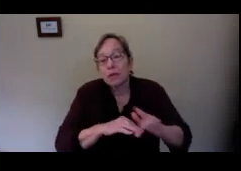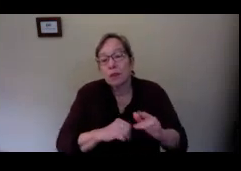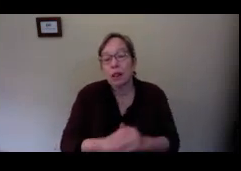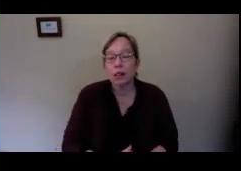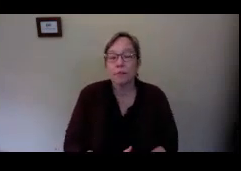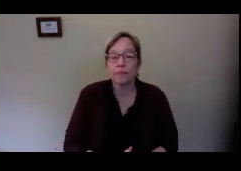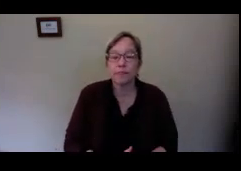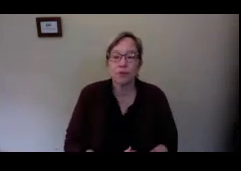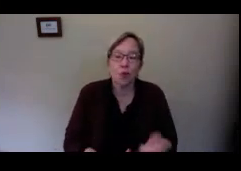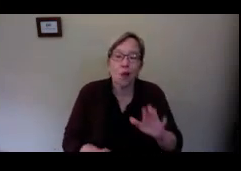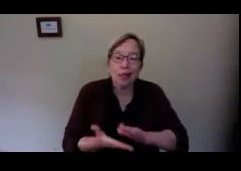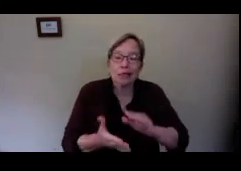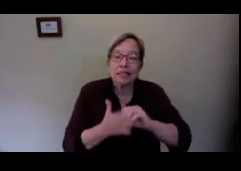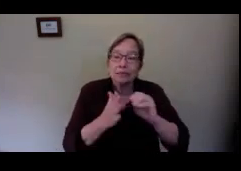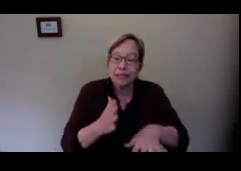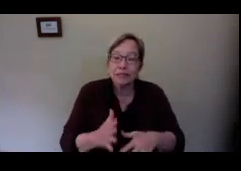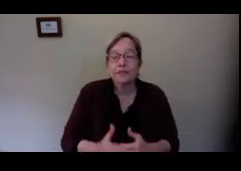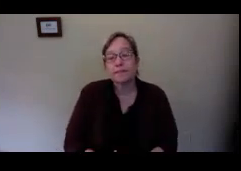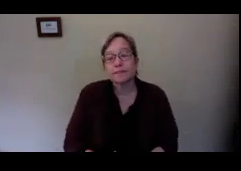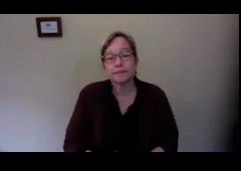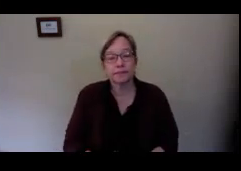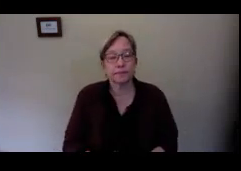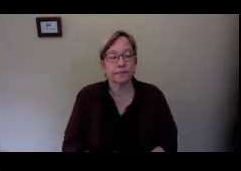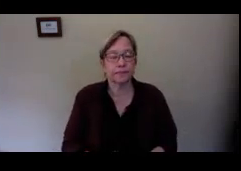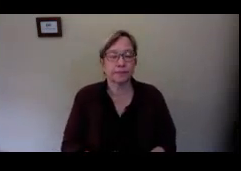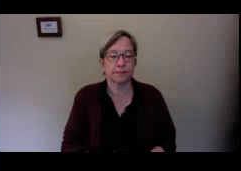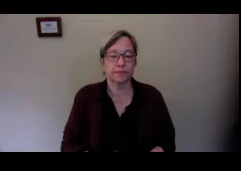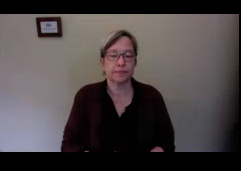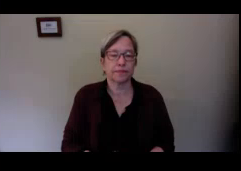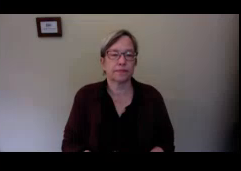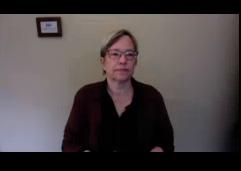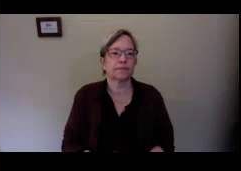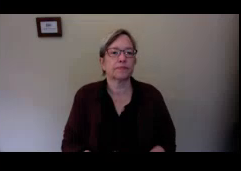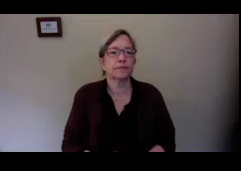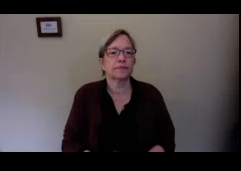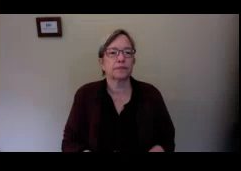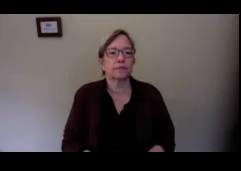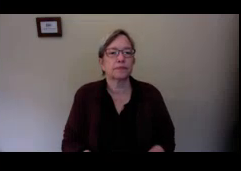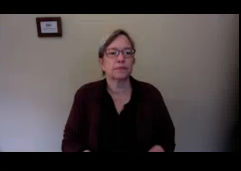or less expensive? Next slide.